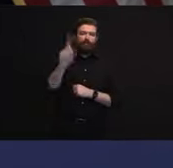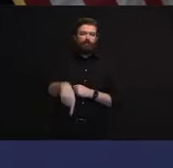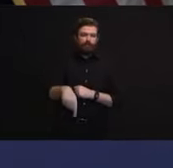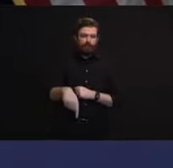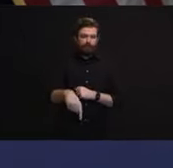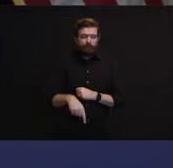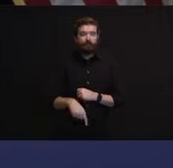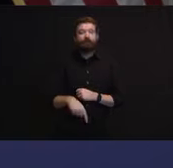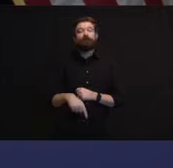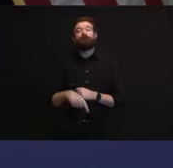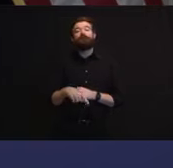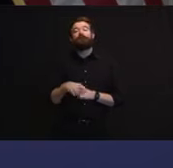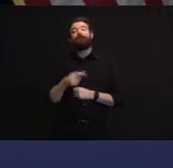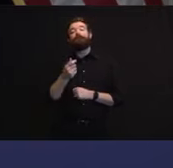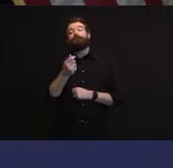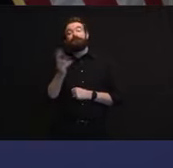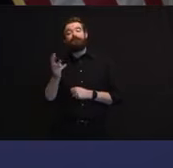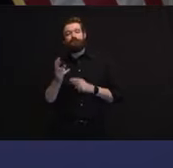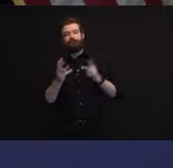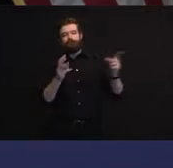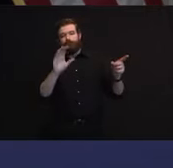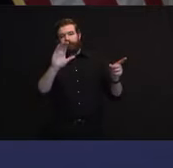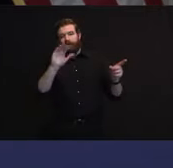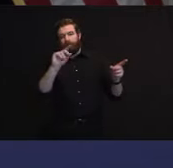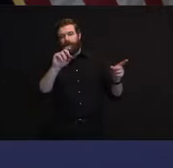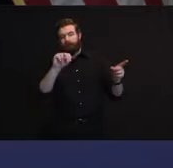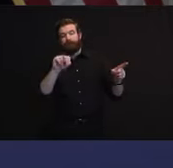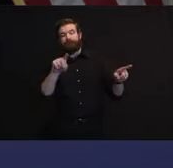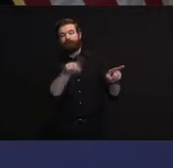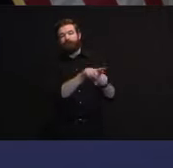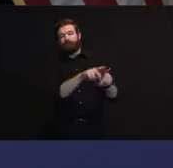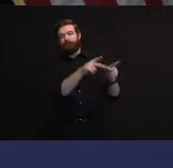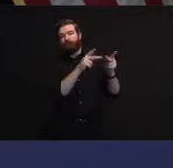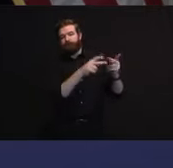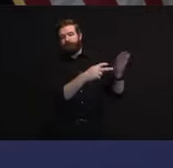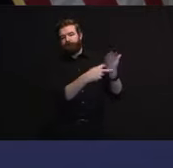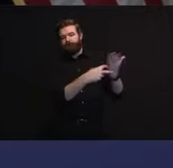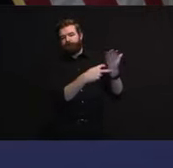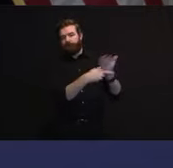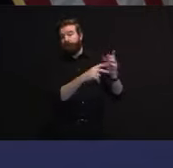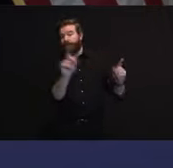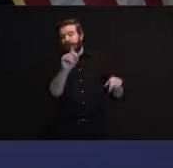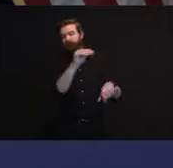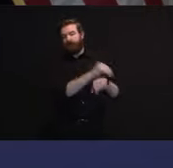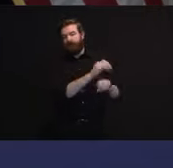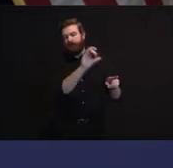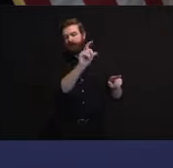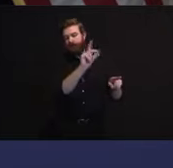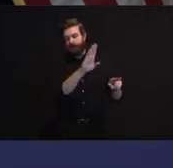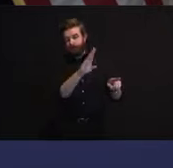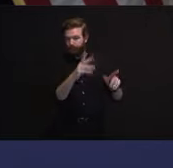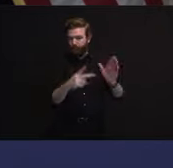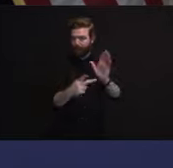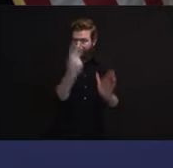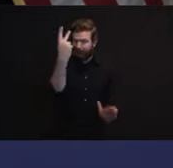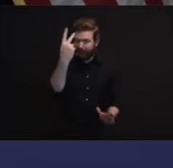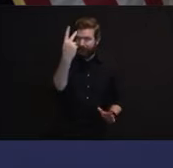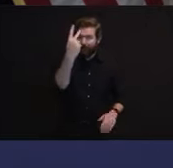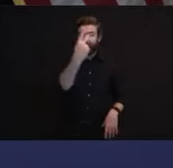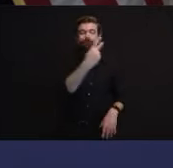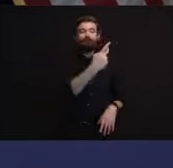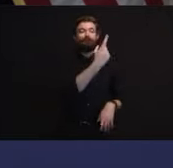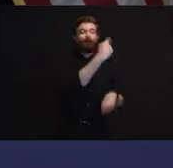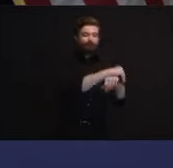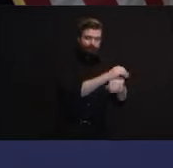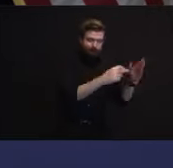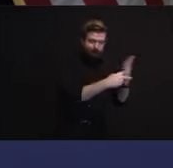same establishment, La Frontera nightclub, 2 nights in a row in violation of the executive order.